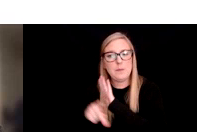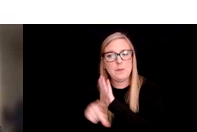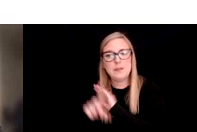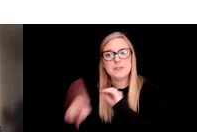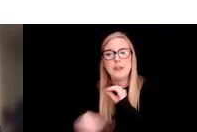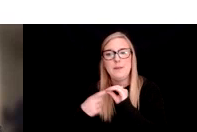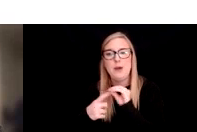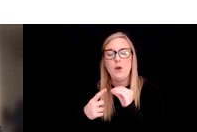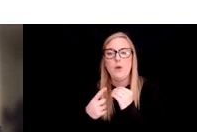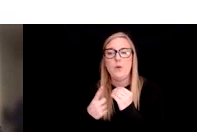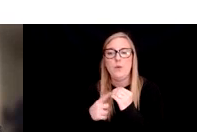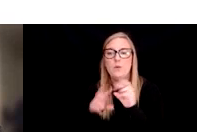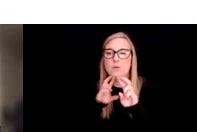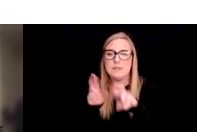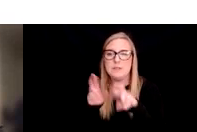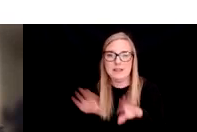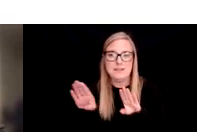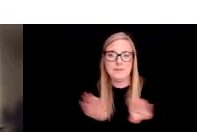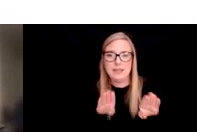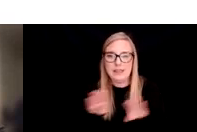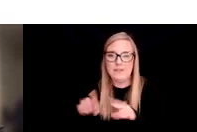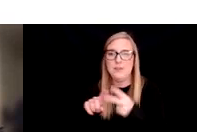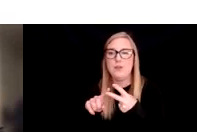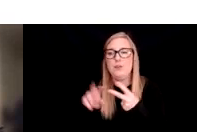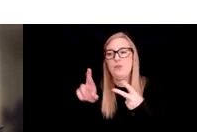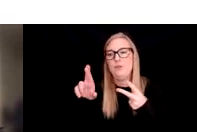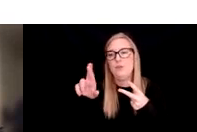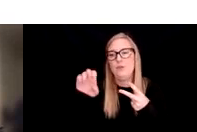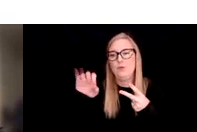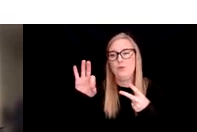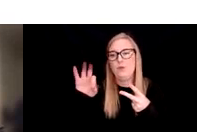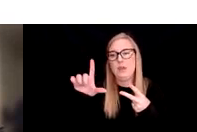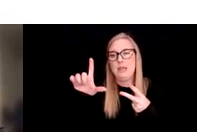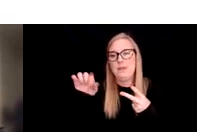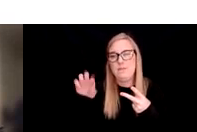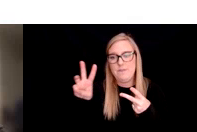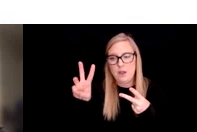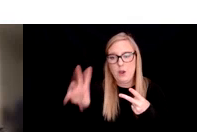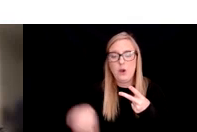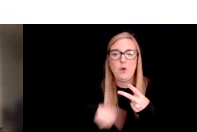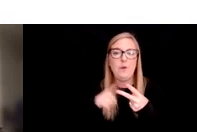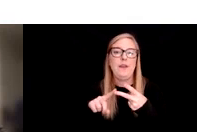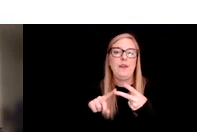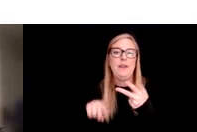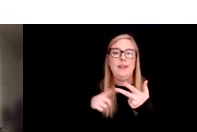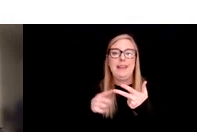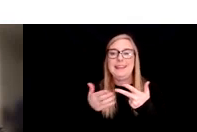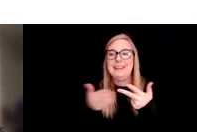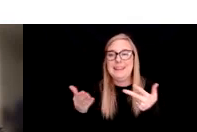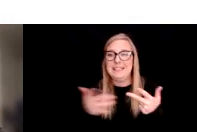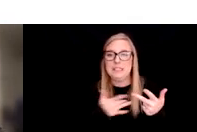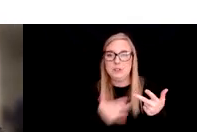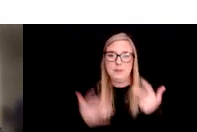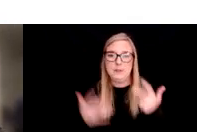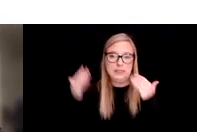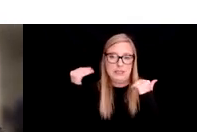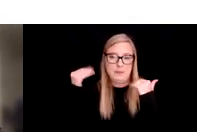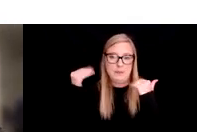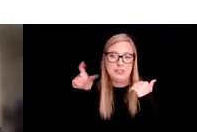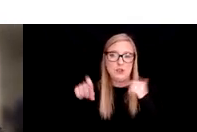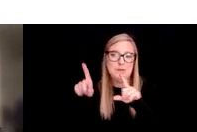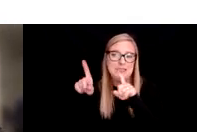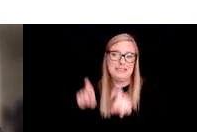responsive behavior, reflow, and elements that are normally expected to be tested